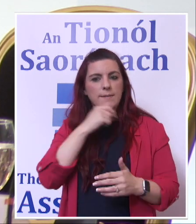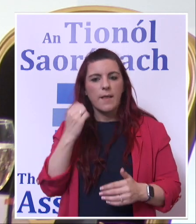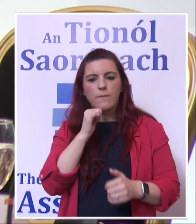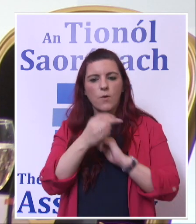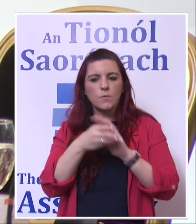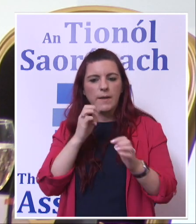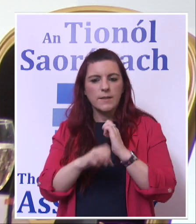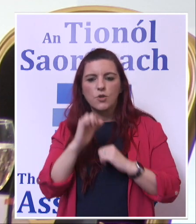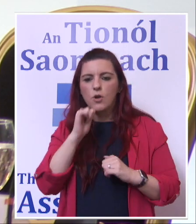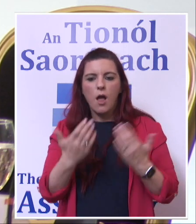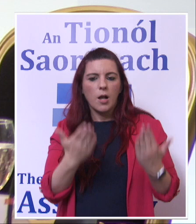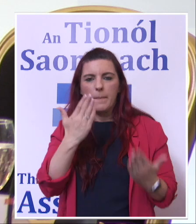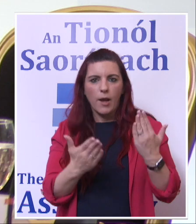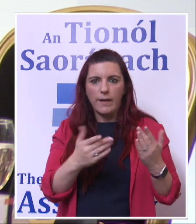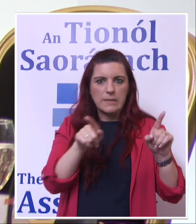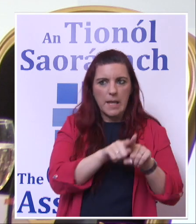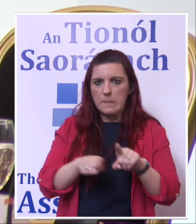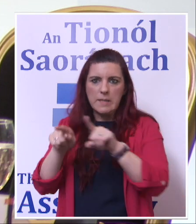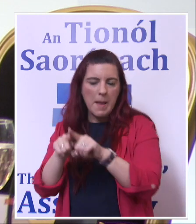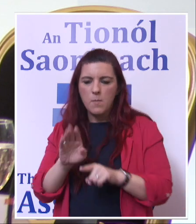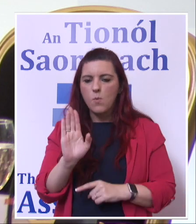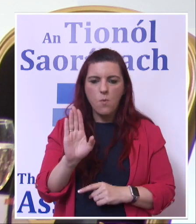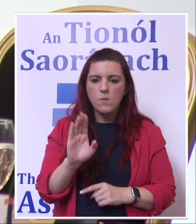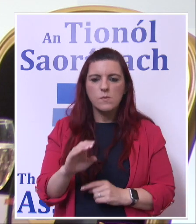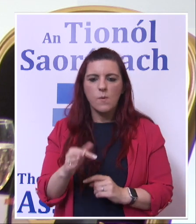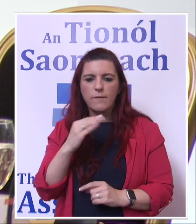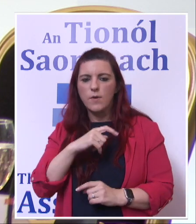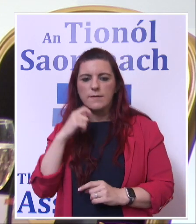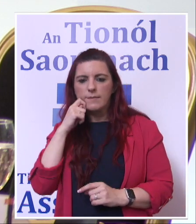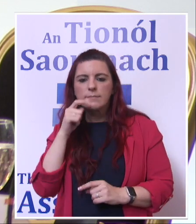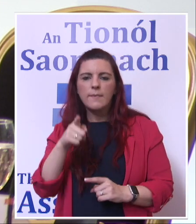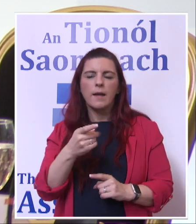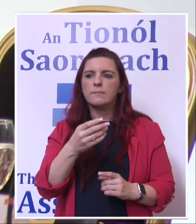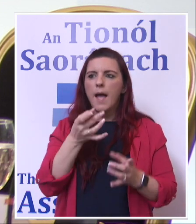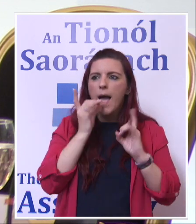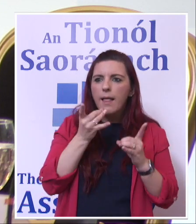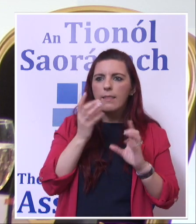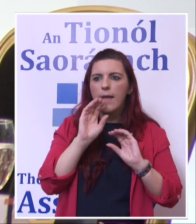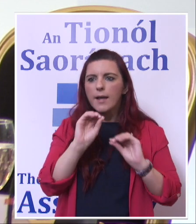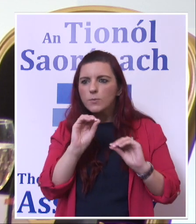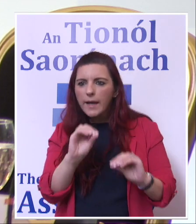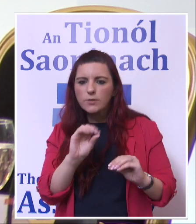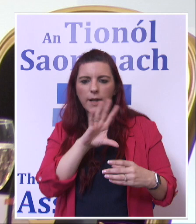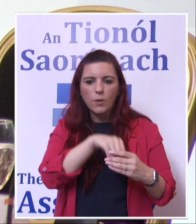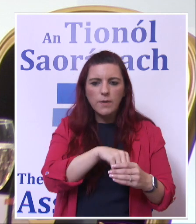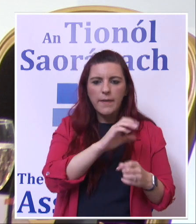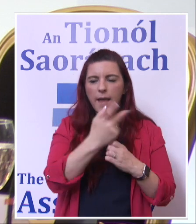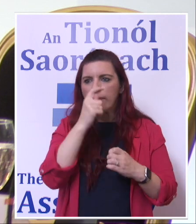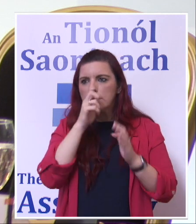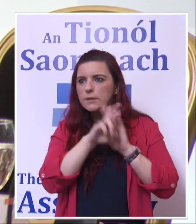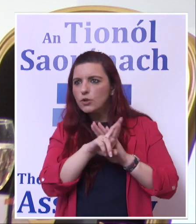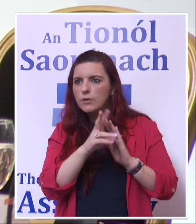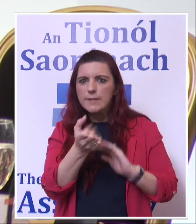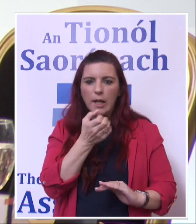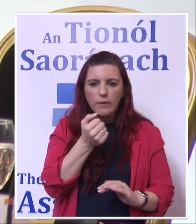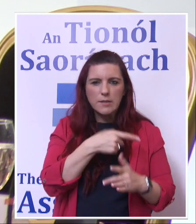You're not comparing like with like. So if they include health and education and so on, they have things like teacher salaries, and